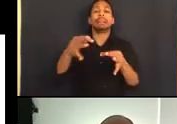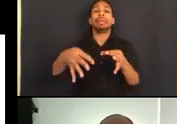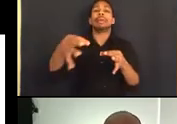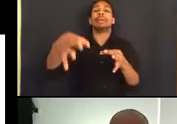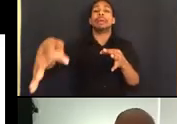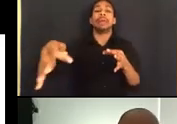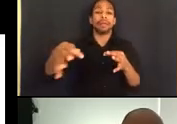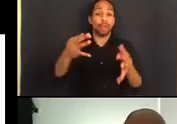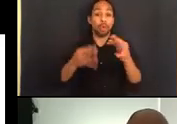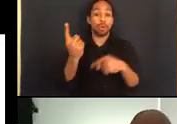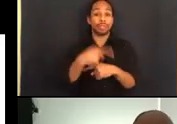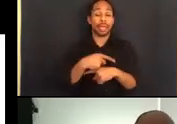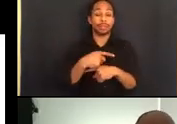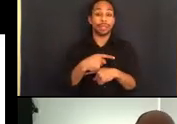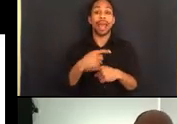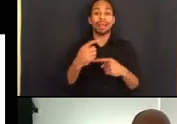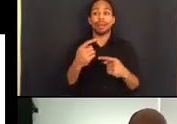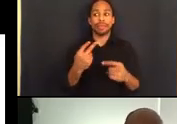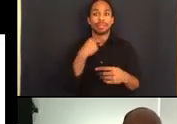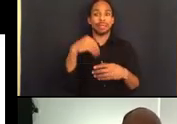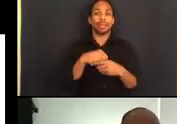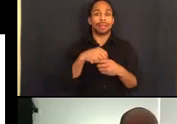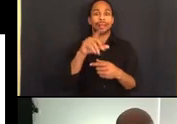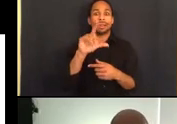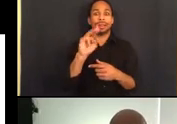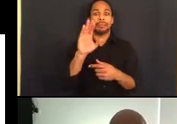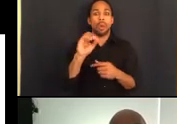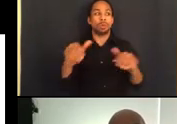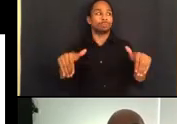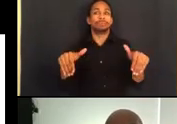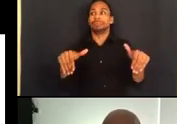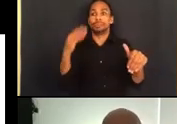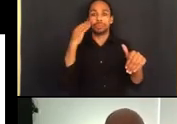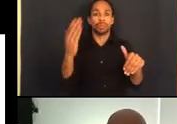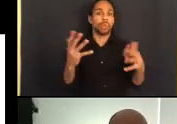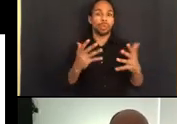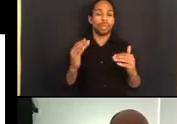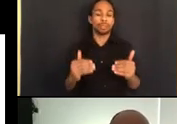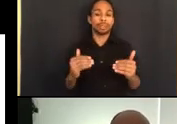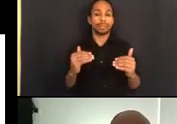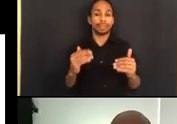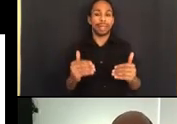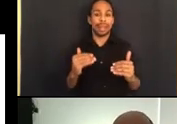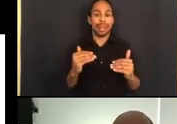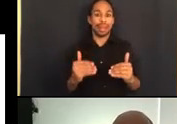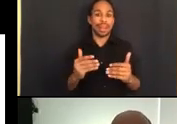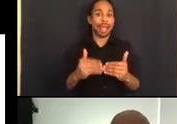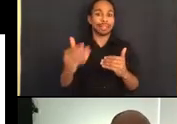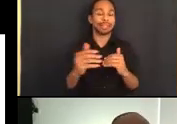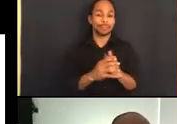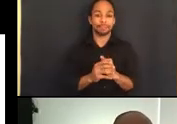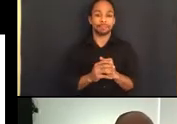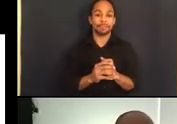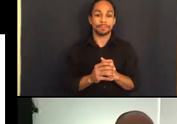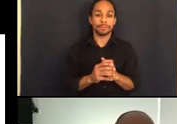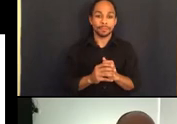in further state of limbo. Next slide, please. Baja California is among the 3 states with the highest number of